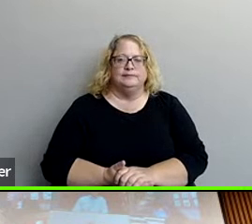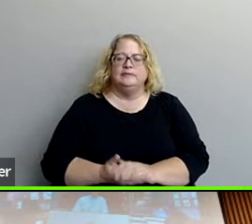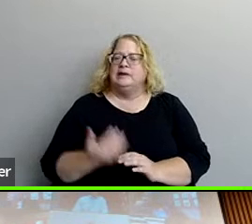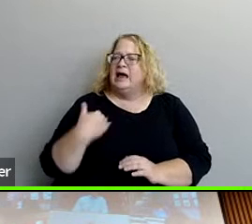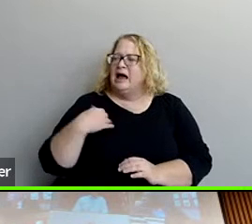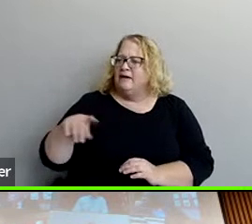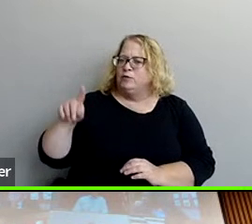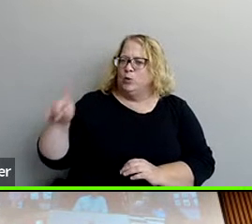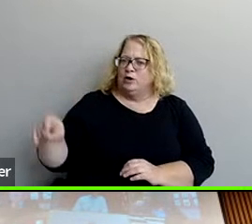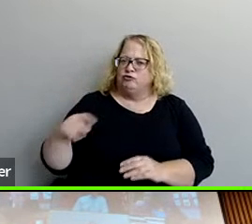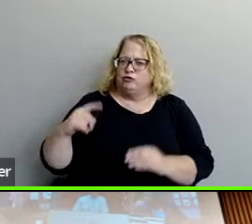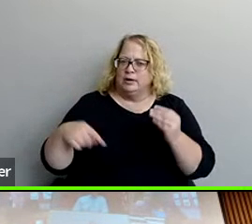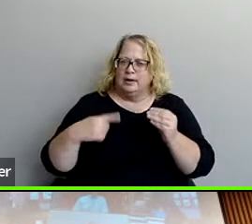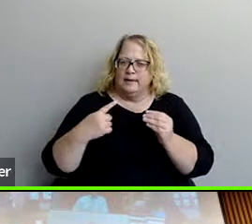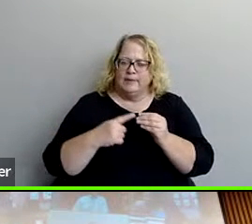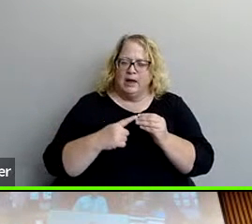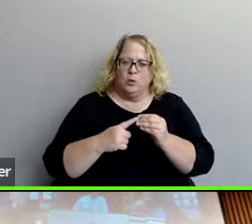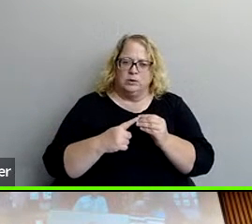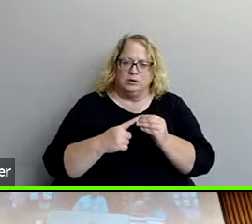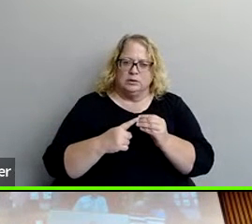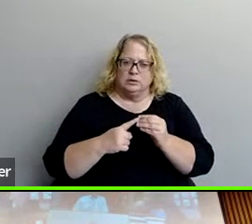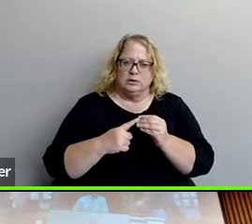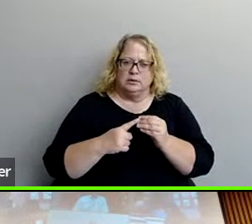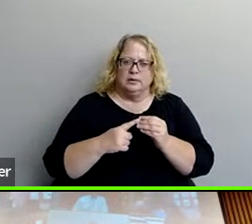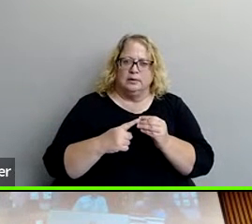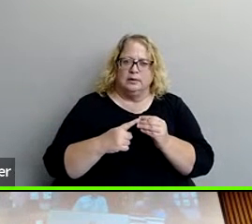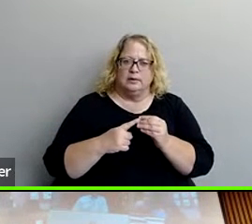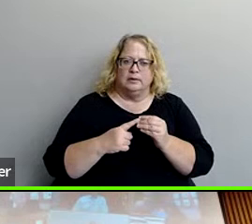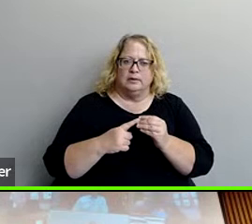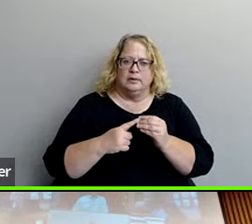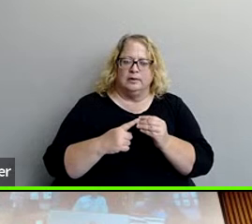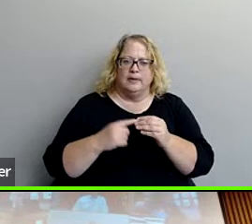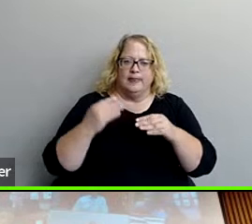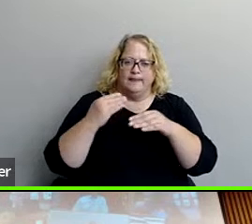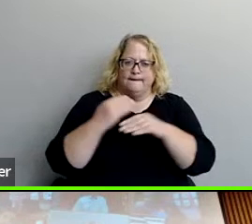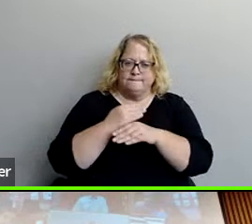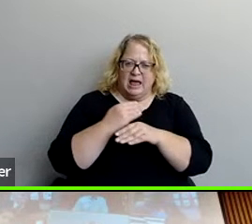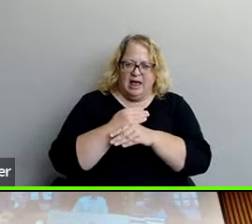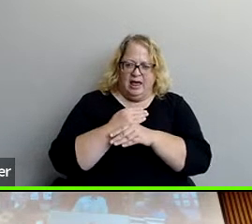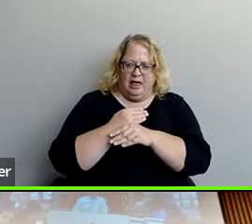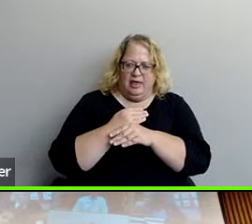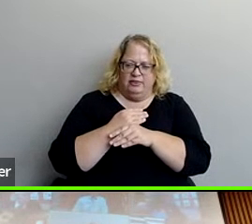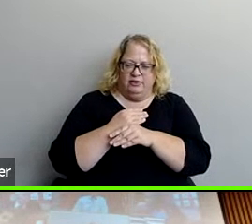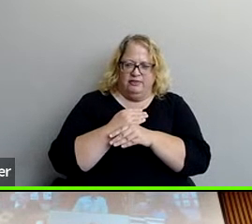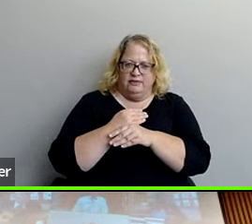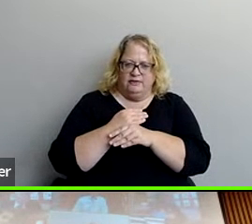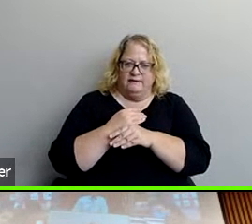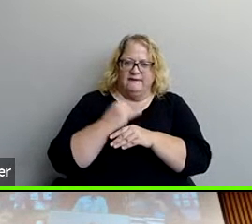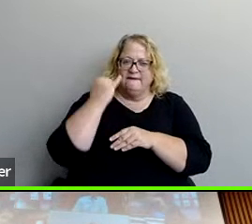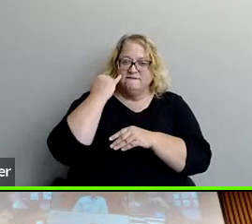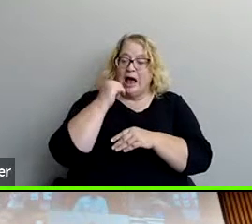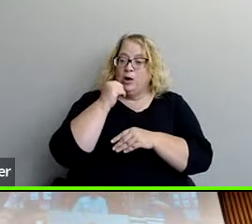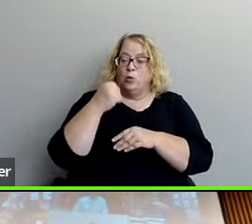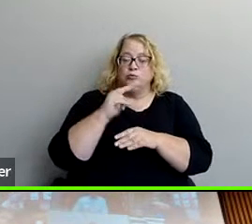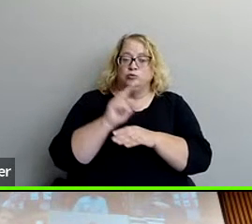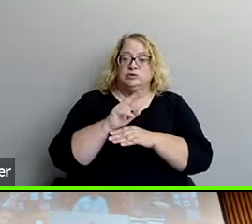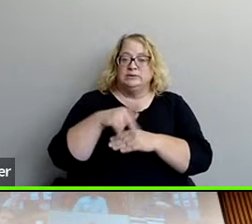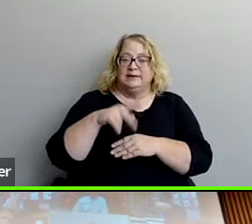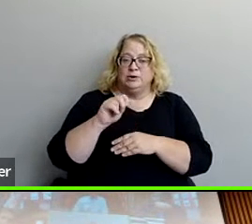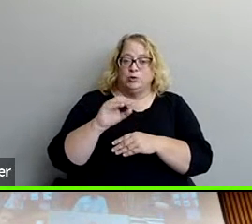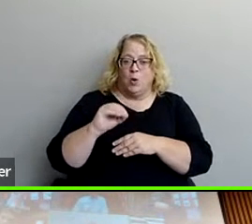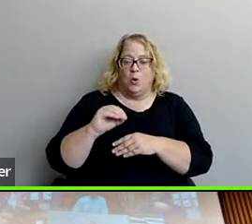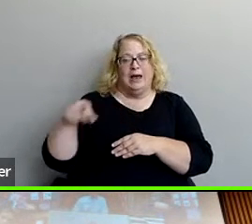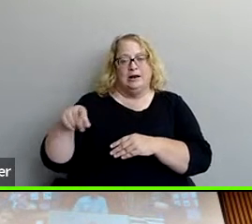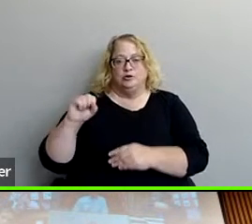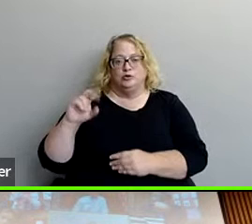I have a question about the math. So if I don't take a PTO time